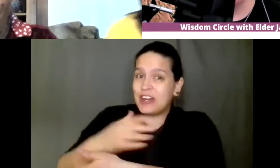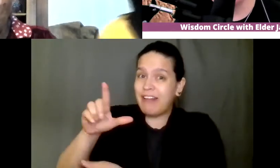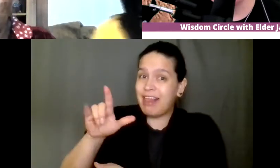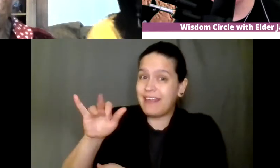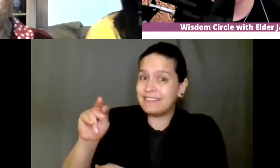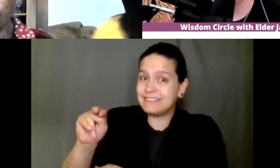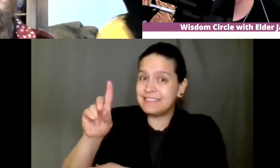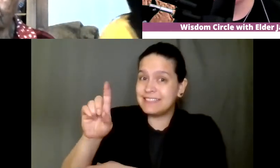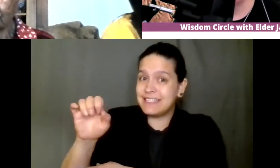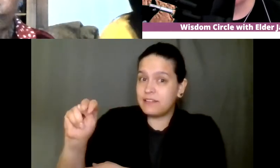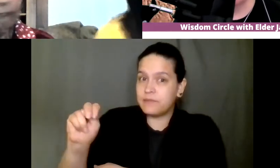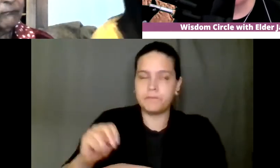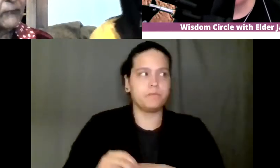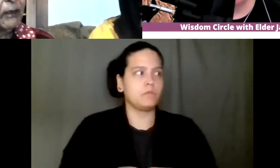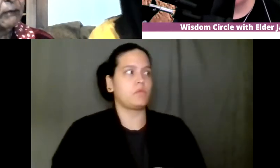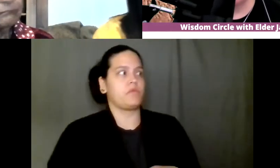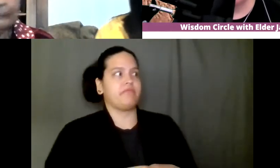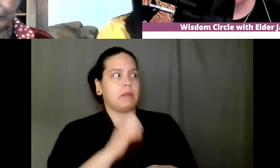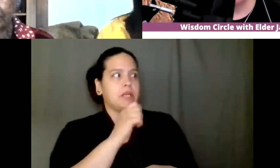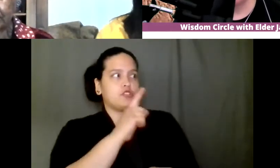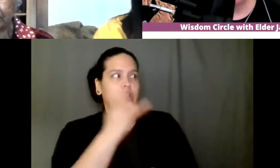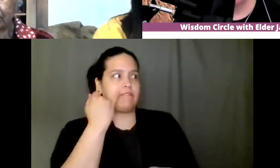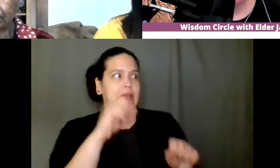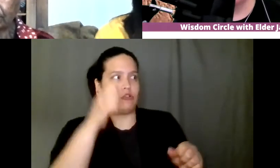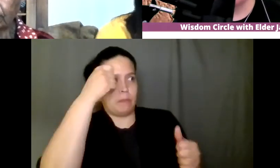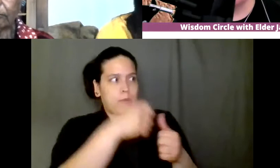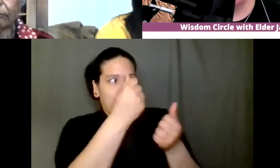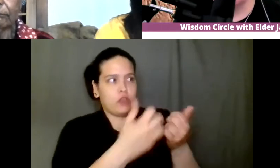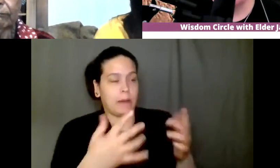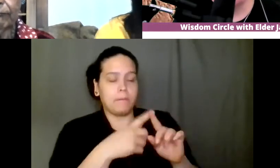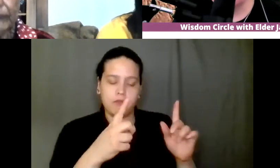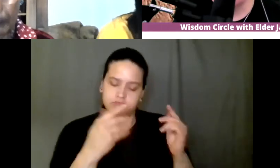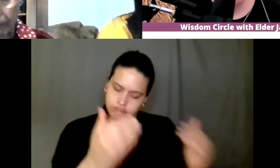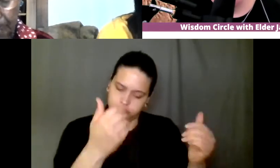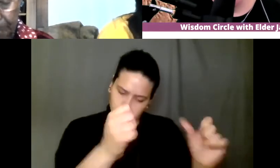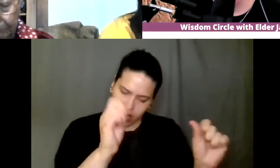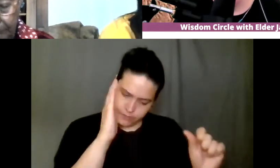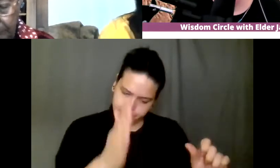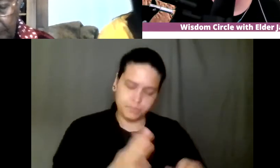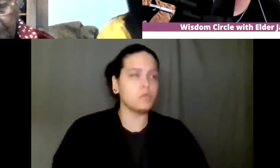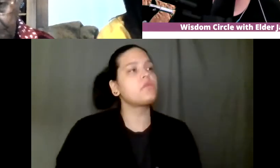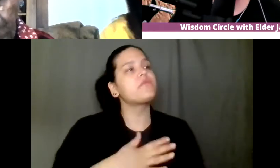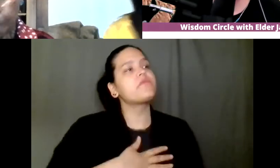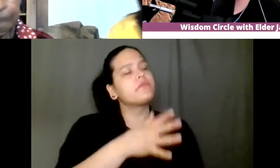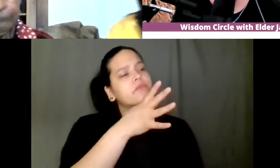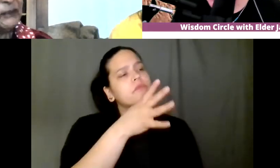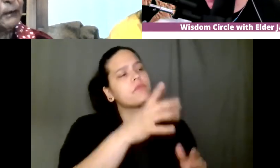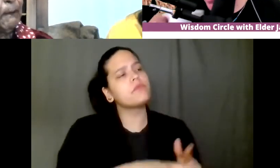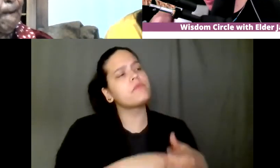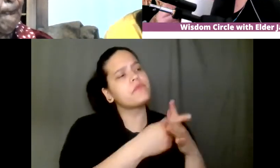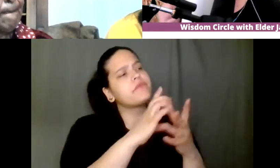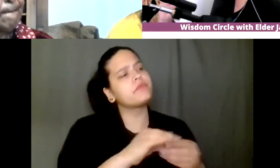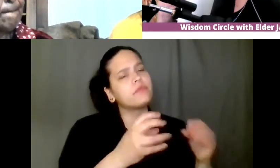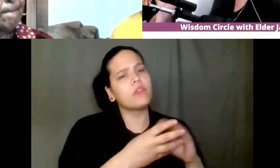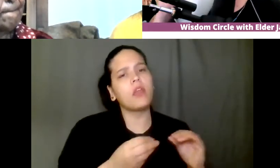I'm not sure if I can get everything, but here we go. So my mom starts off to where you